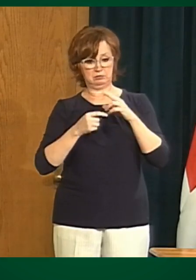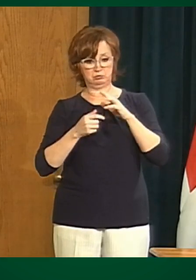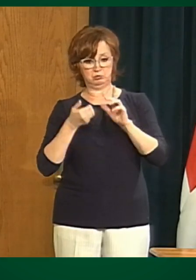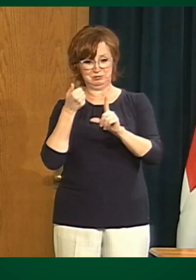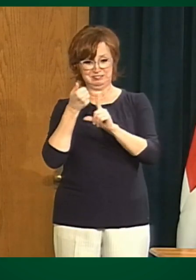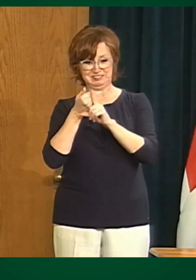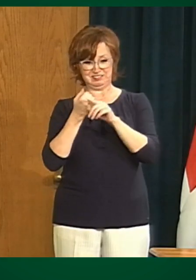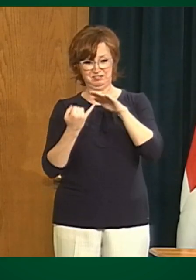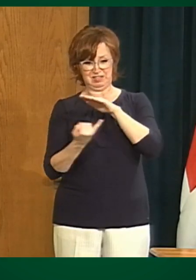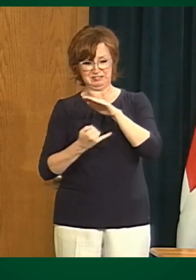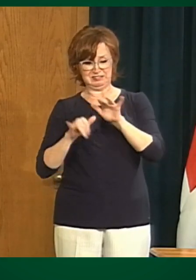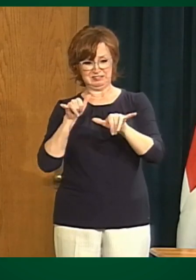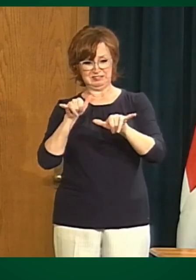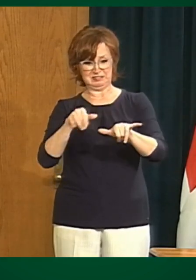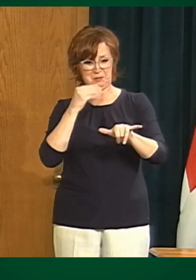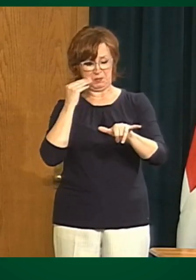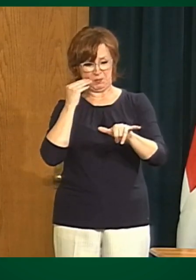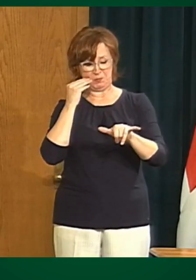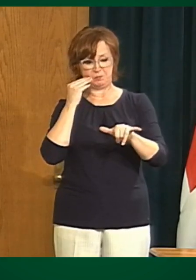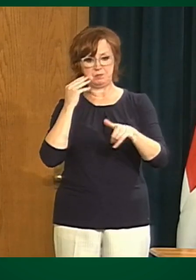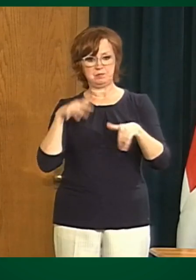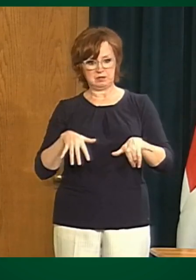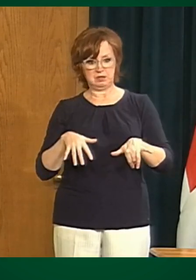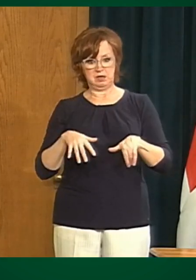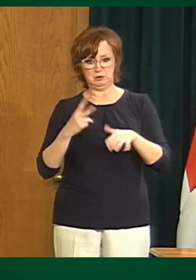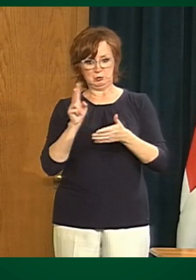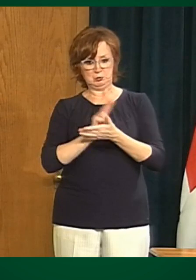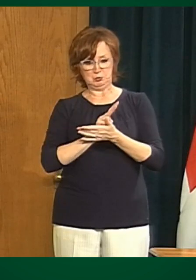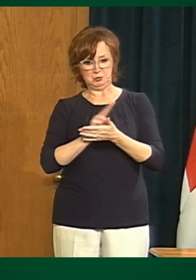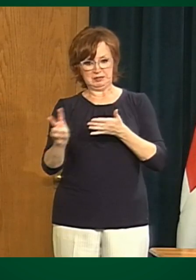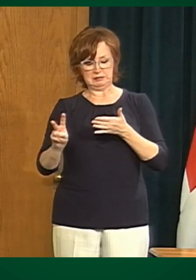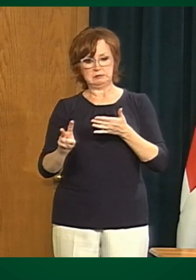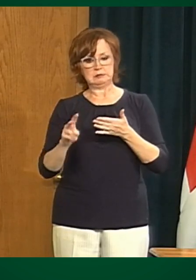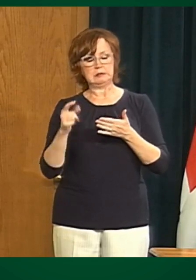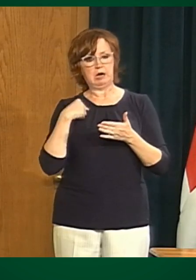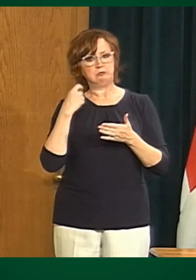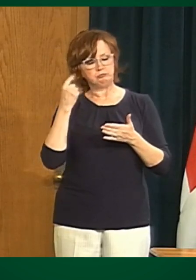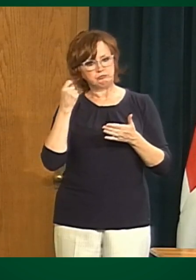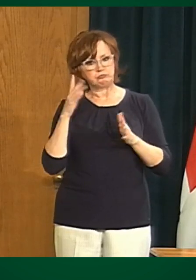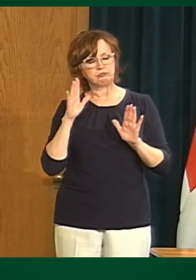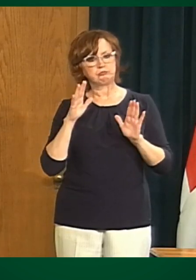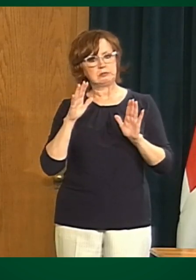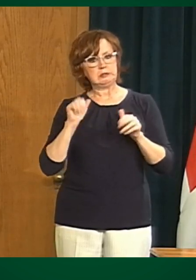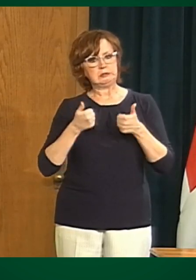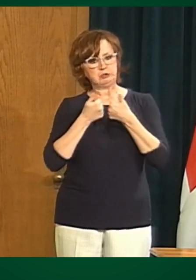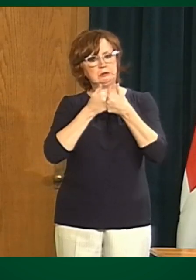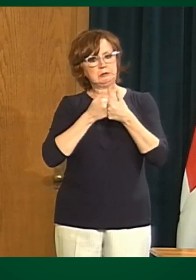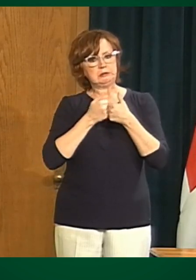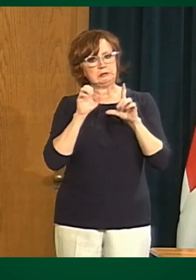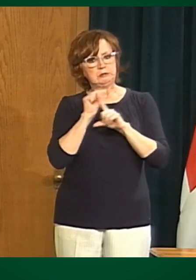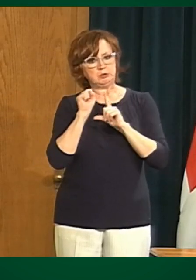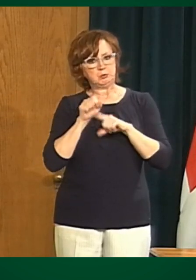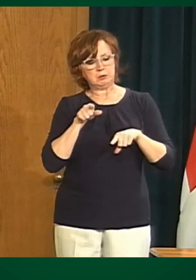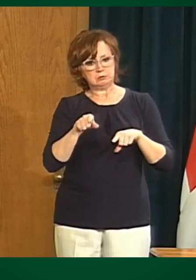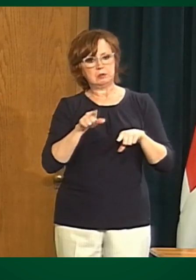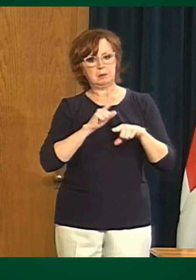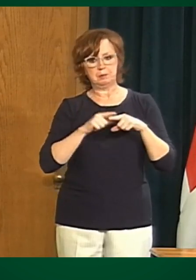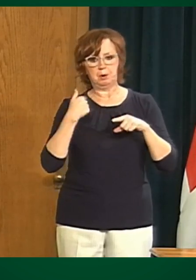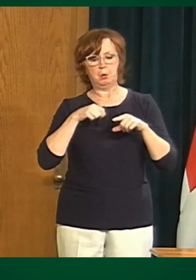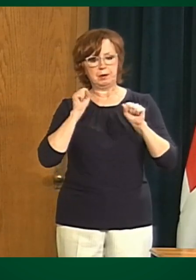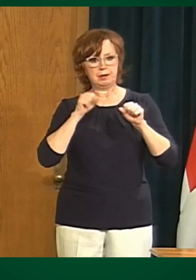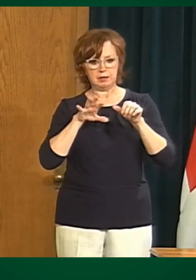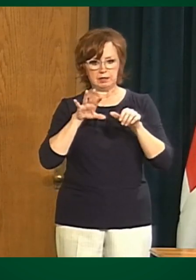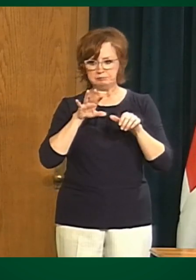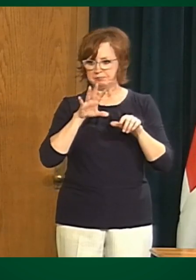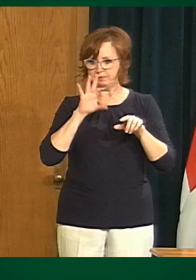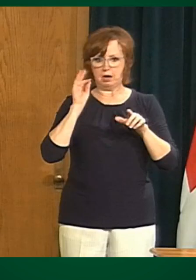and challenging, but we are really appreciating the support that we get from the community, from the